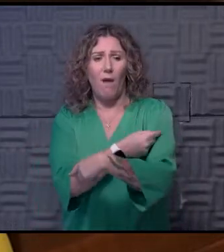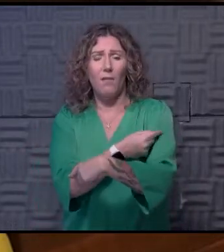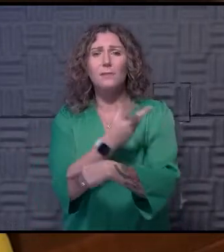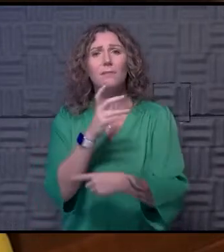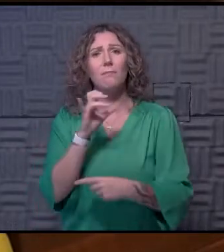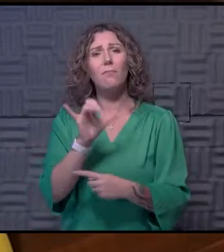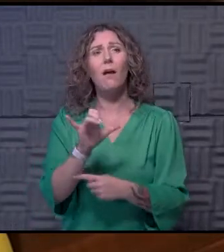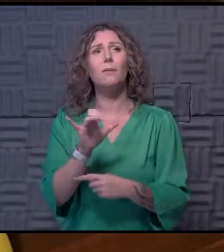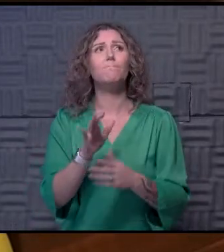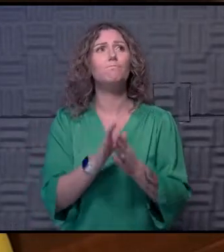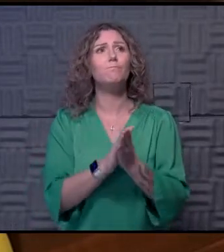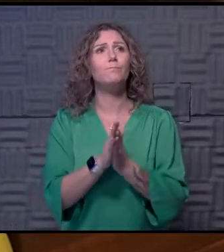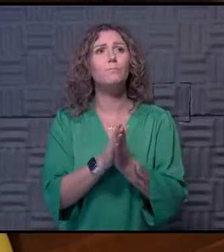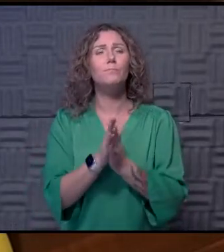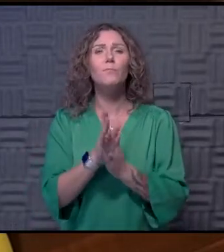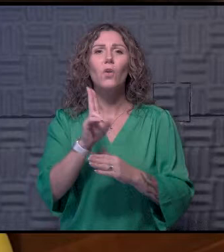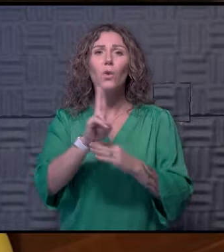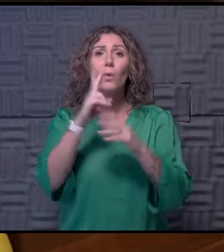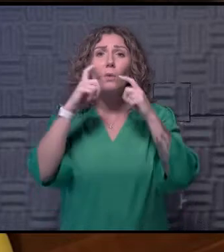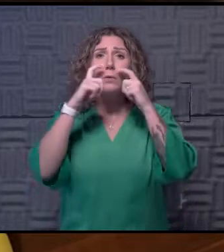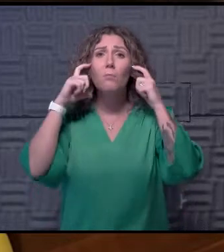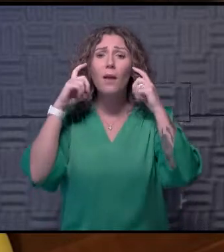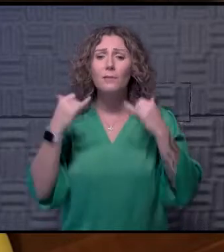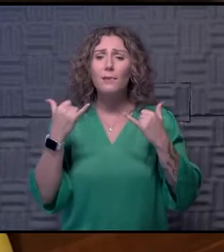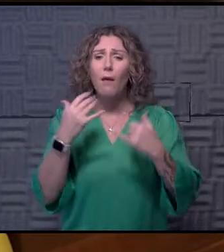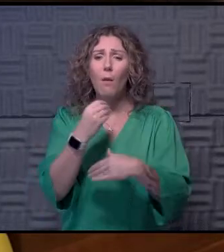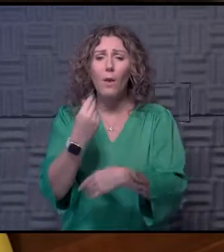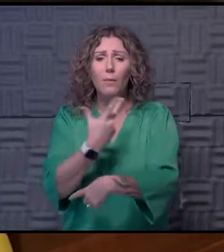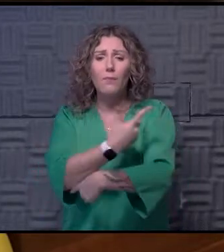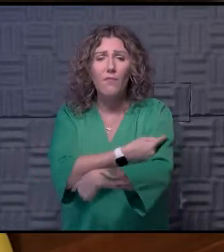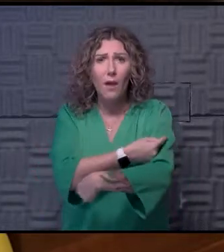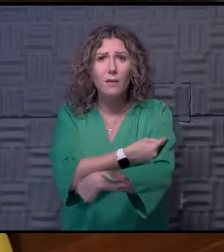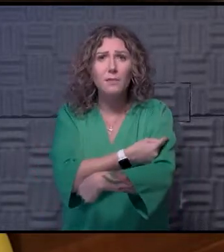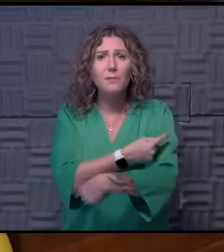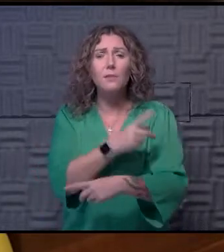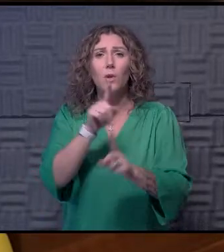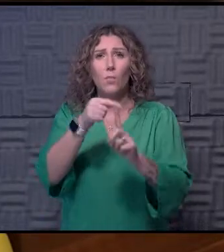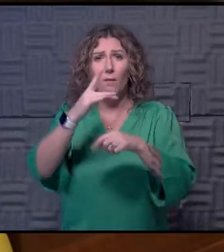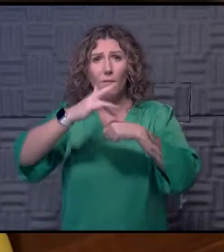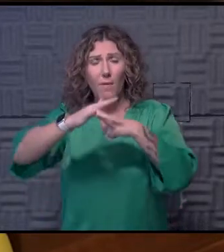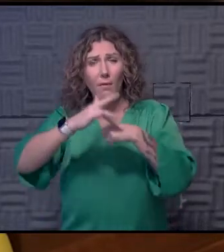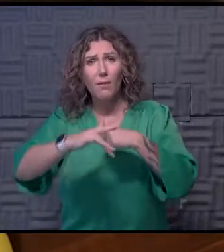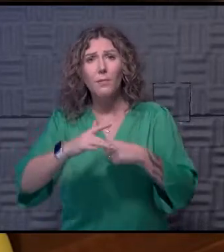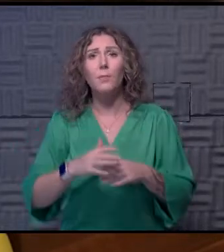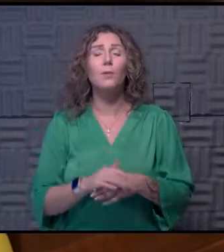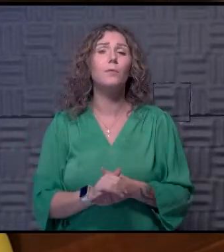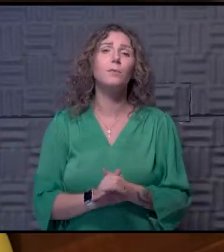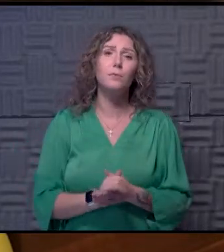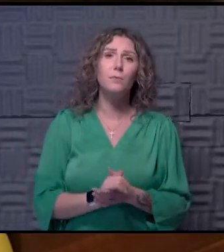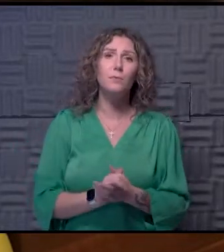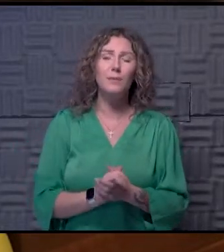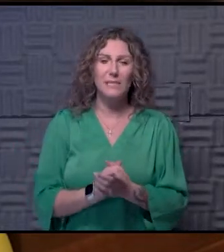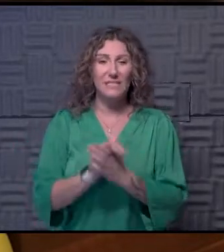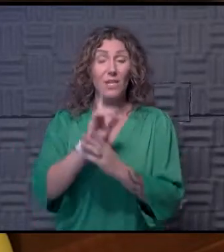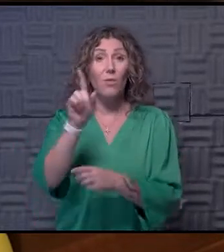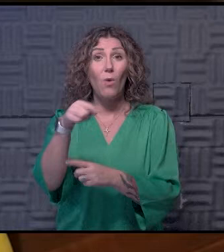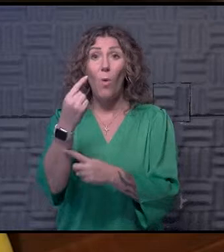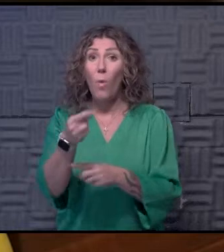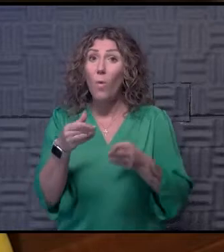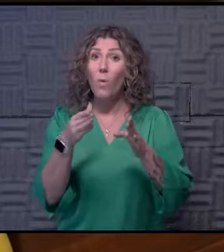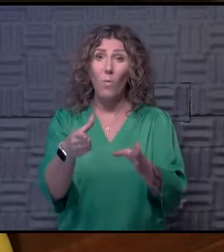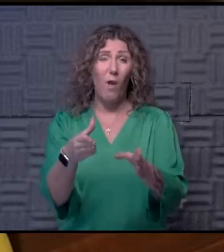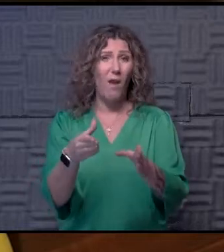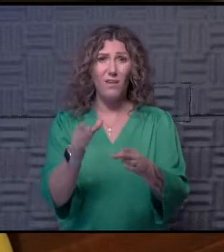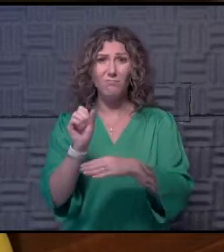is wearing a mask now and getting a vaccine when it's available is going to be our only path out of